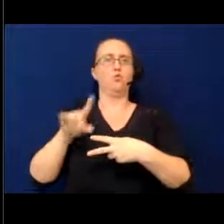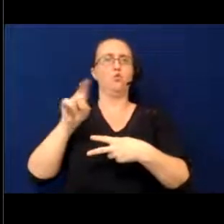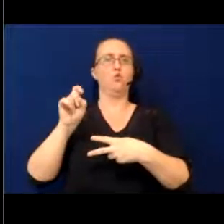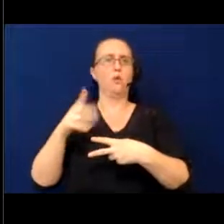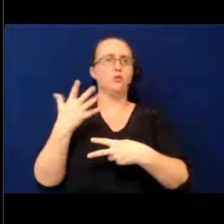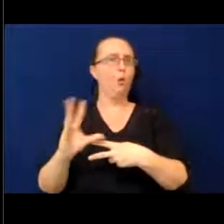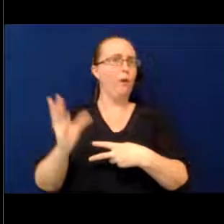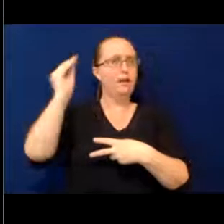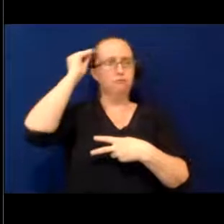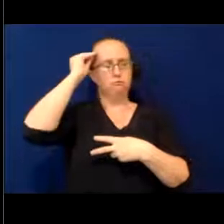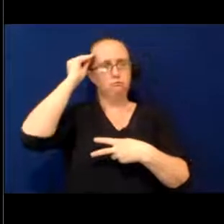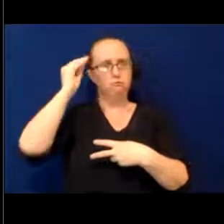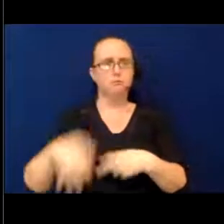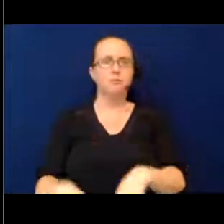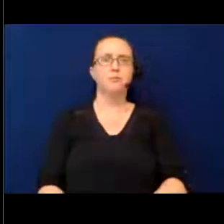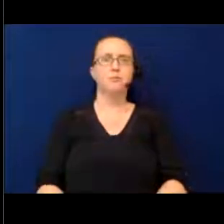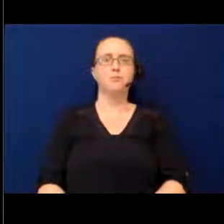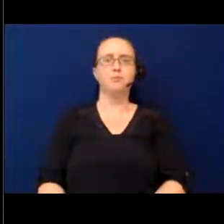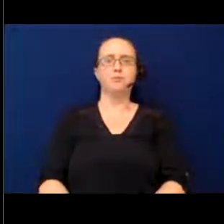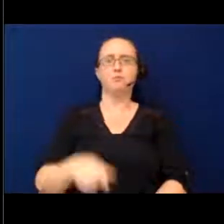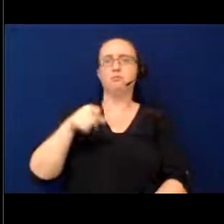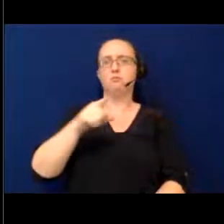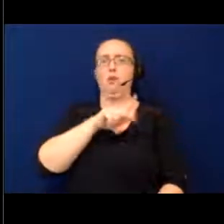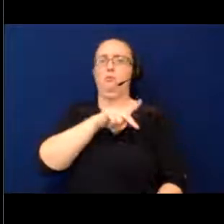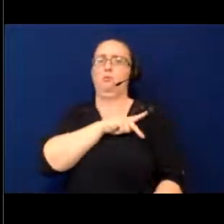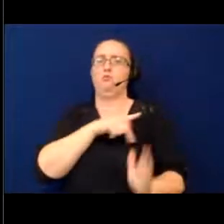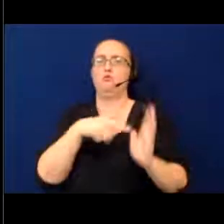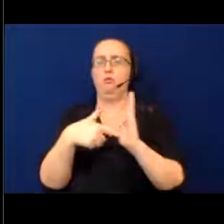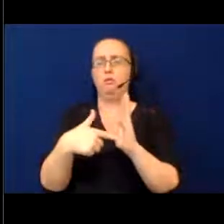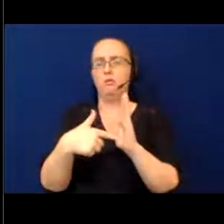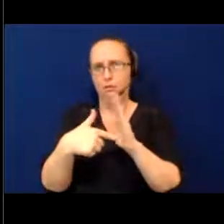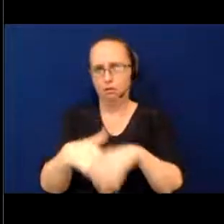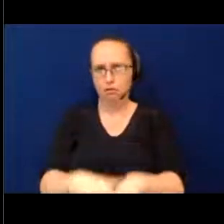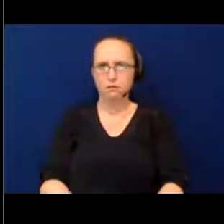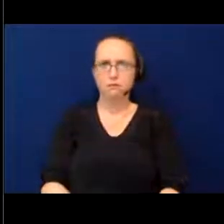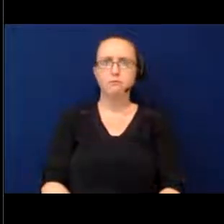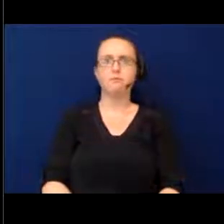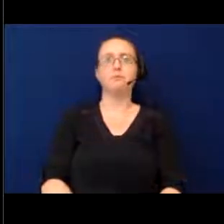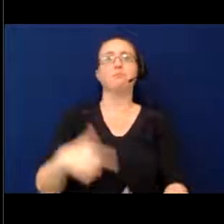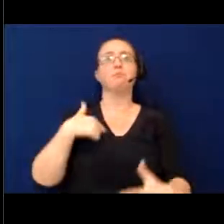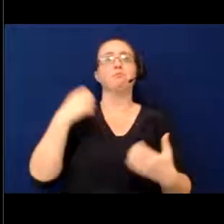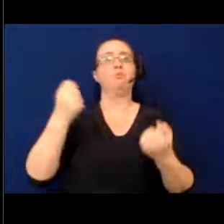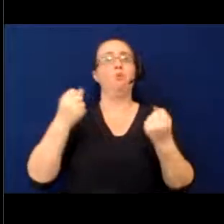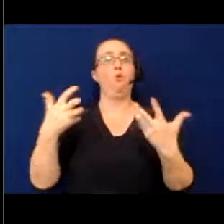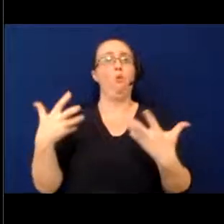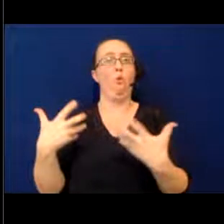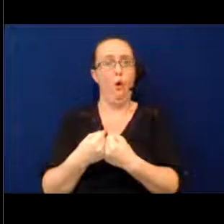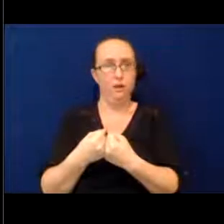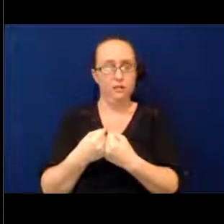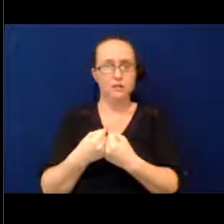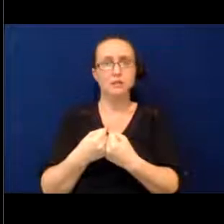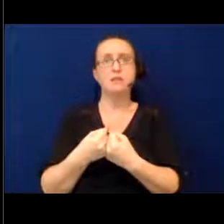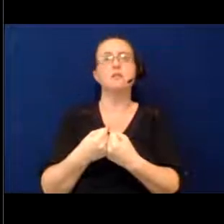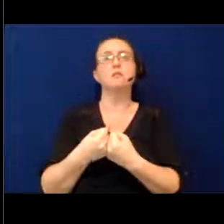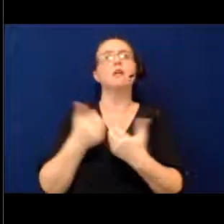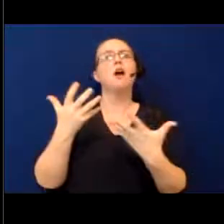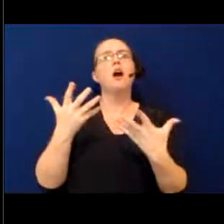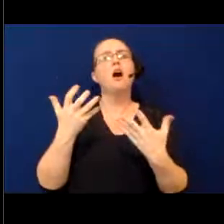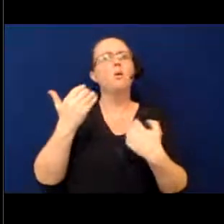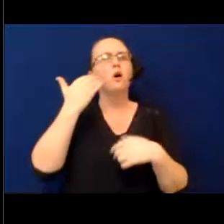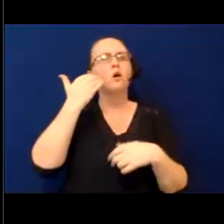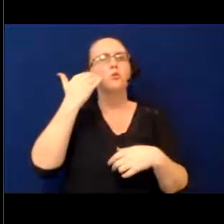in mind. Now, this is a personal example. I got in a car accident and I wanted to know if I